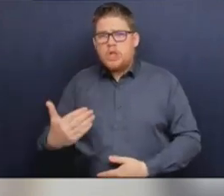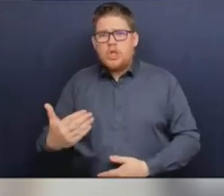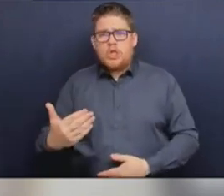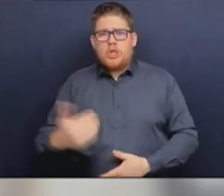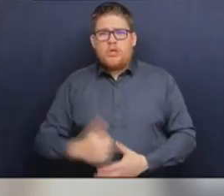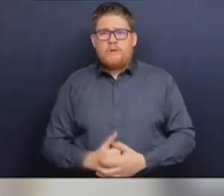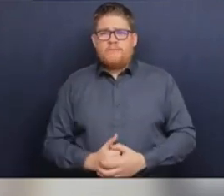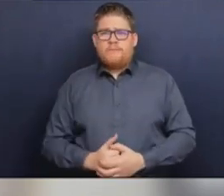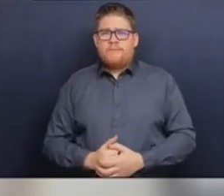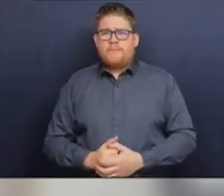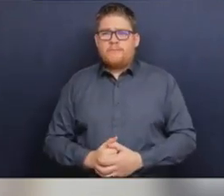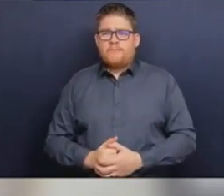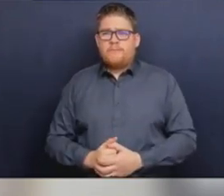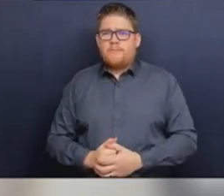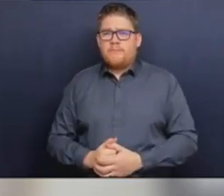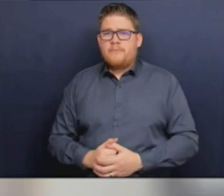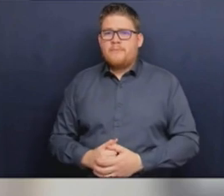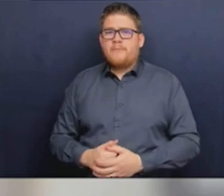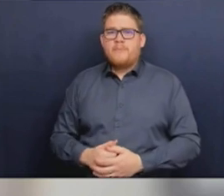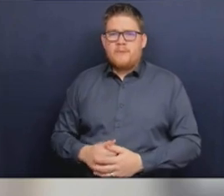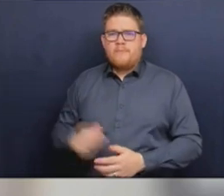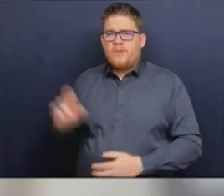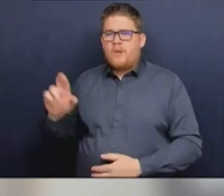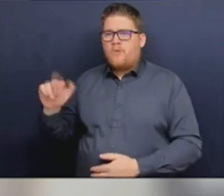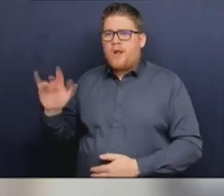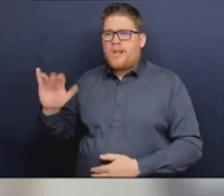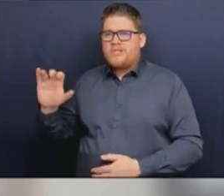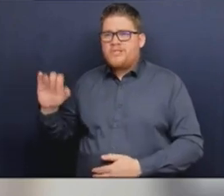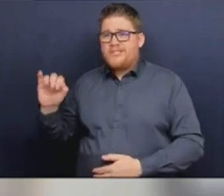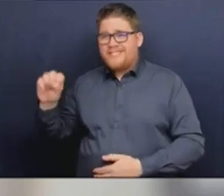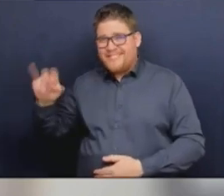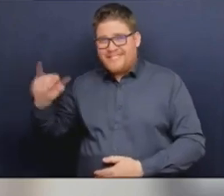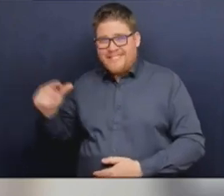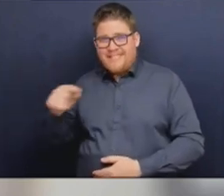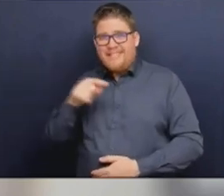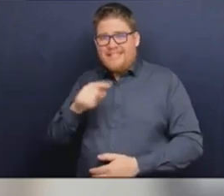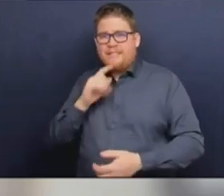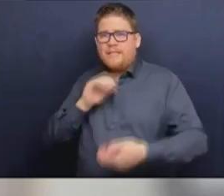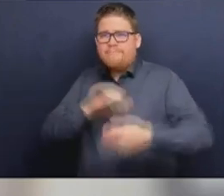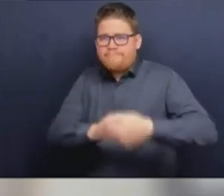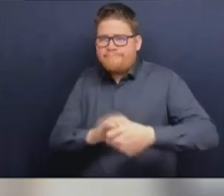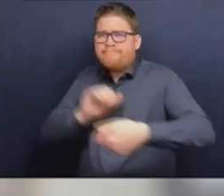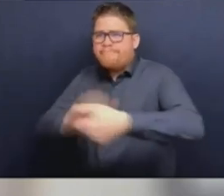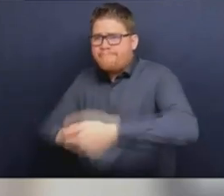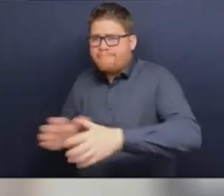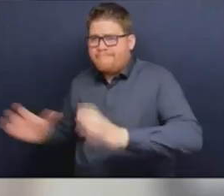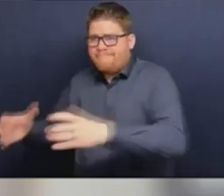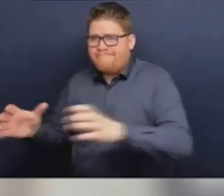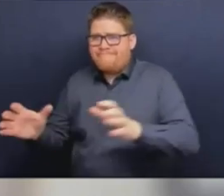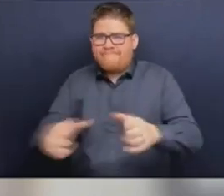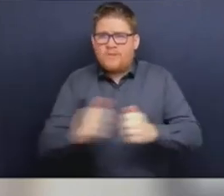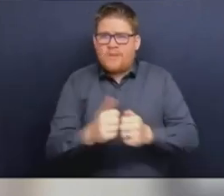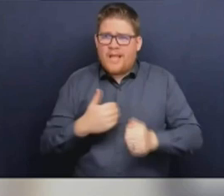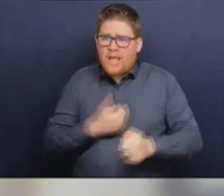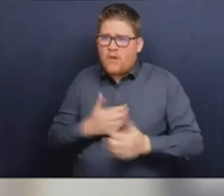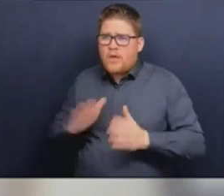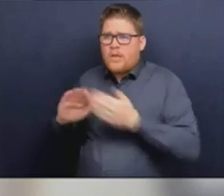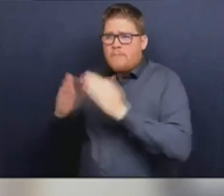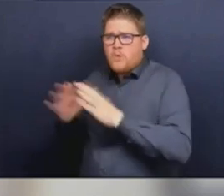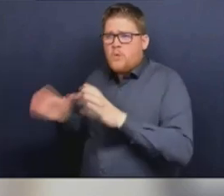also many of our racialized peoples. This legislation will move towards identifying and